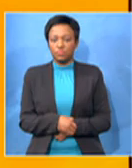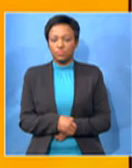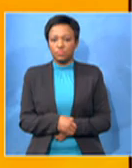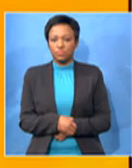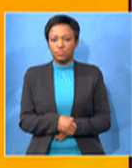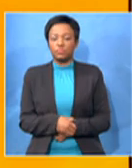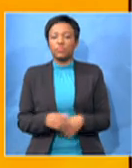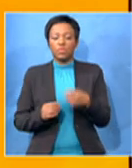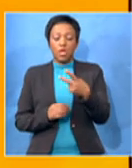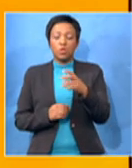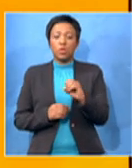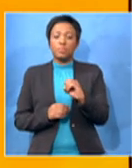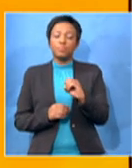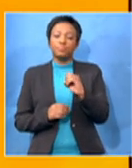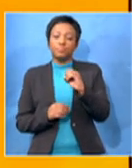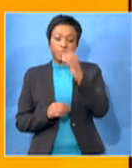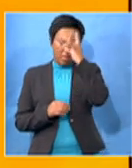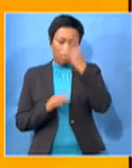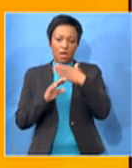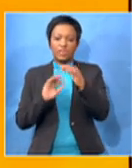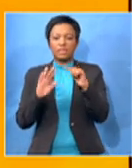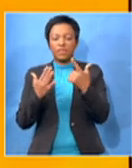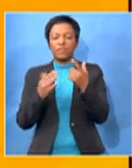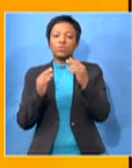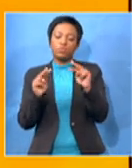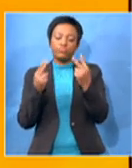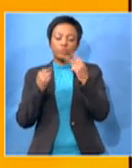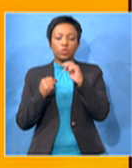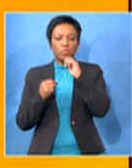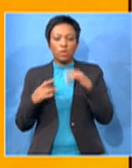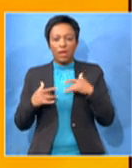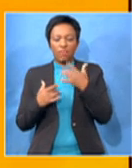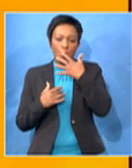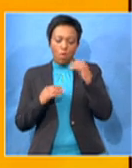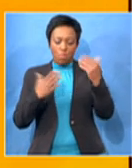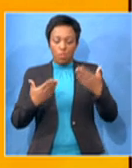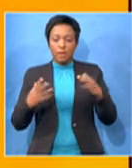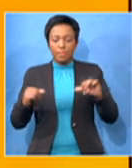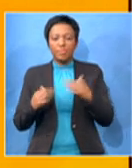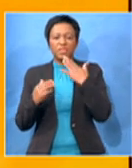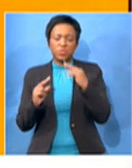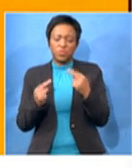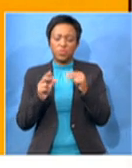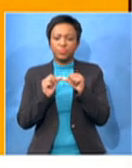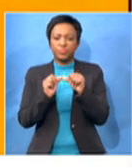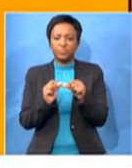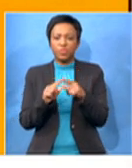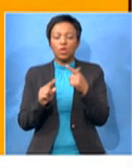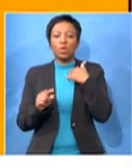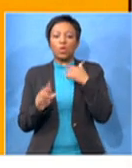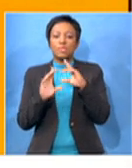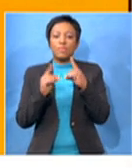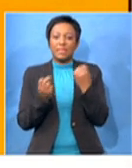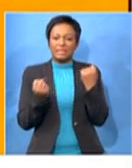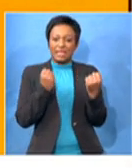It is 20 minutes to 7 o'clock and you're watching Morning Live, and a warm welcome back. Thank you so much for staying with us. Now, the Department of Justice and Constitutional Development